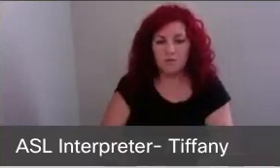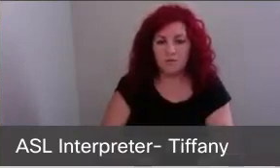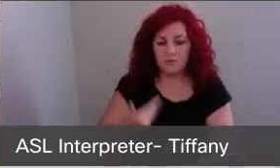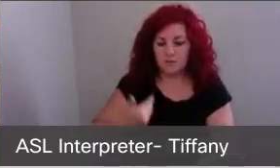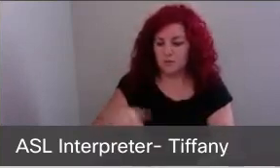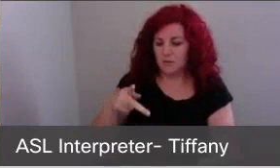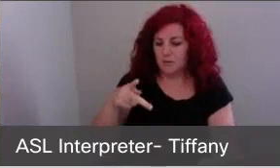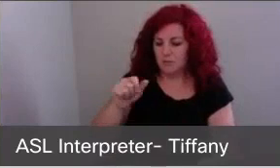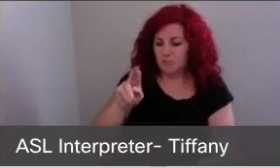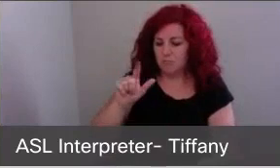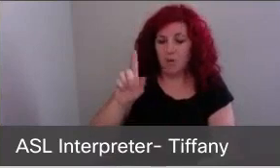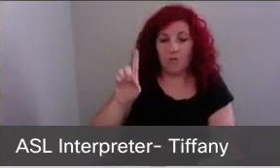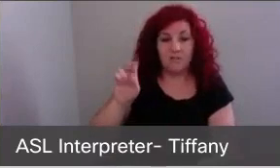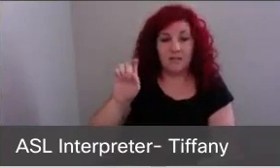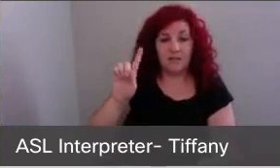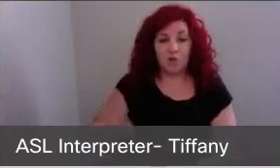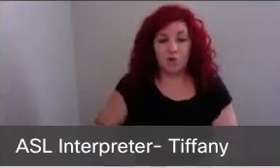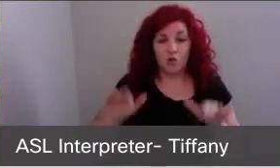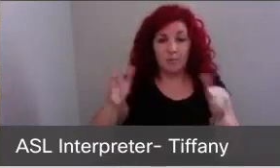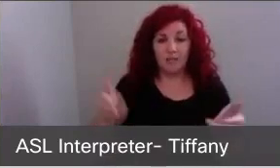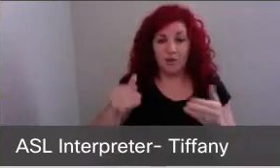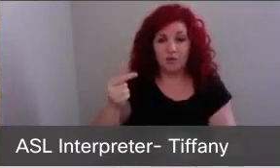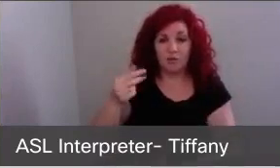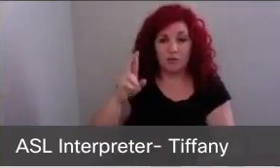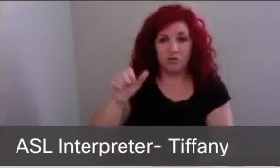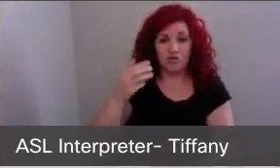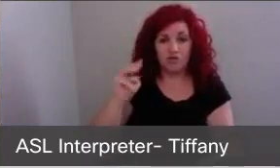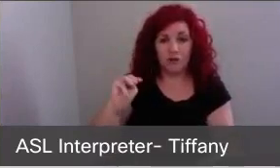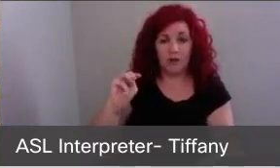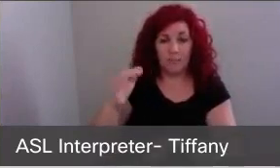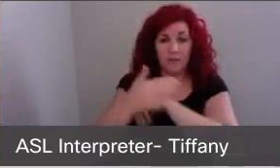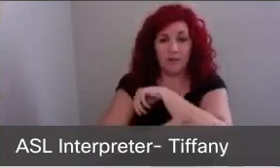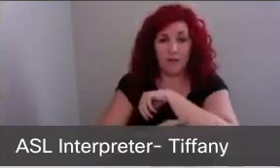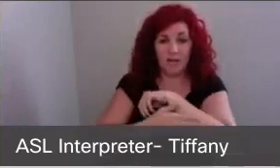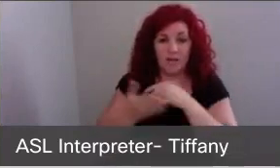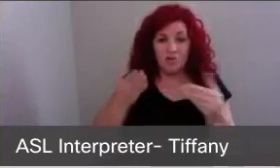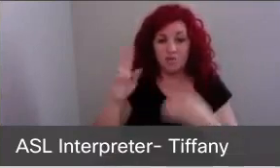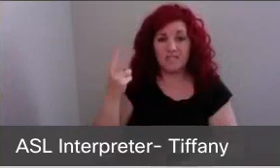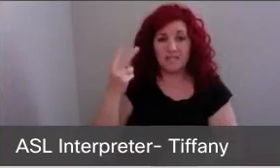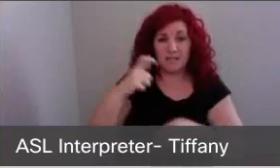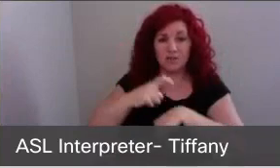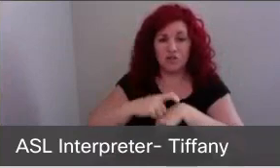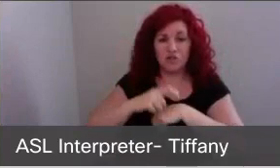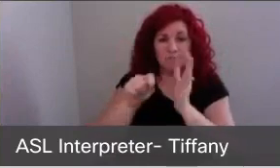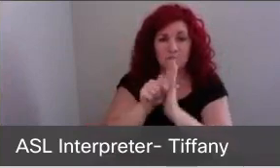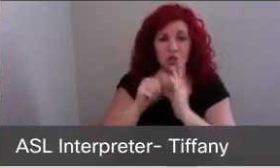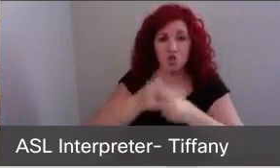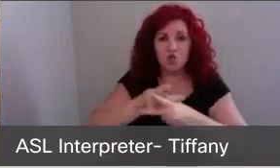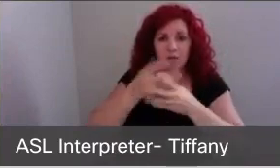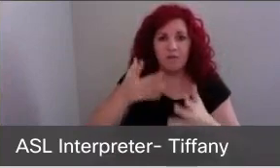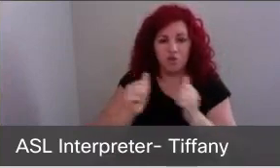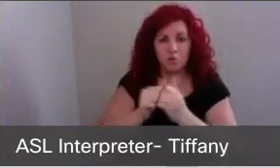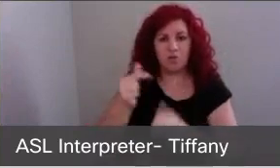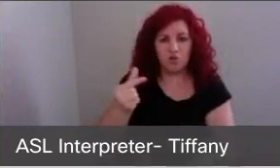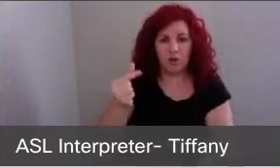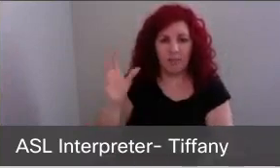Paul David. I grew up here in Graham County. I serve as I'm a second term supervisor with Graham County.